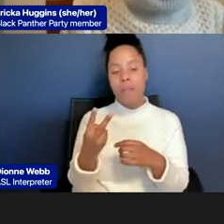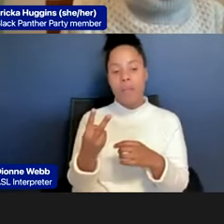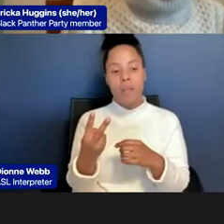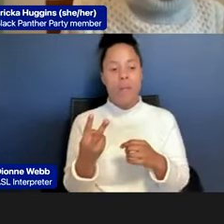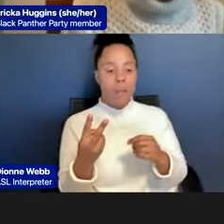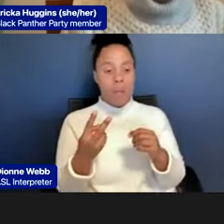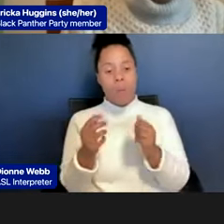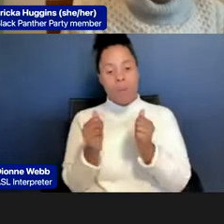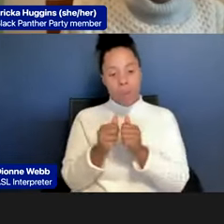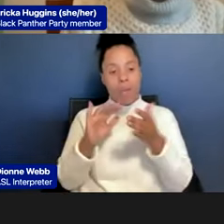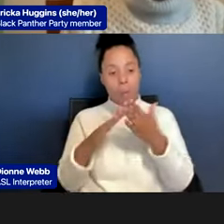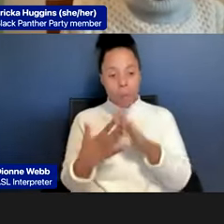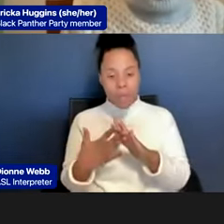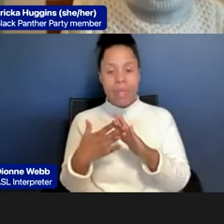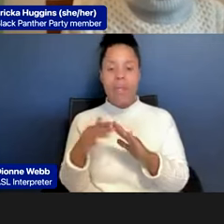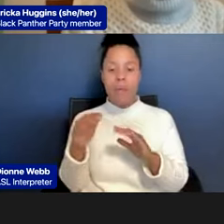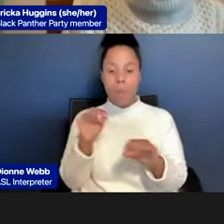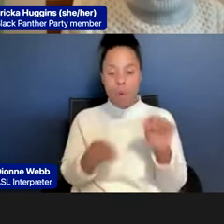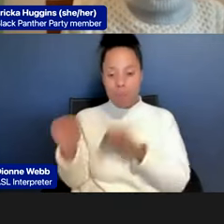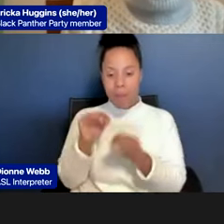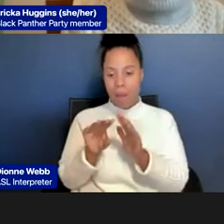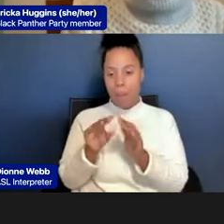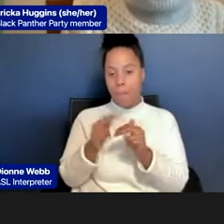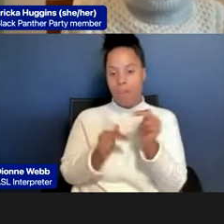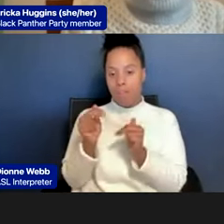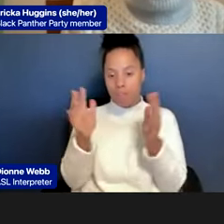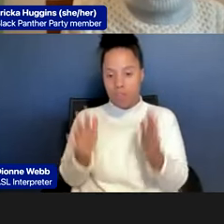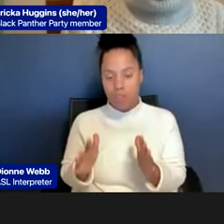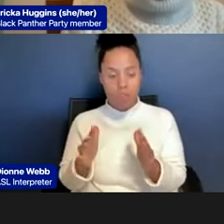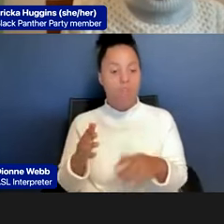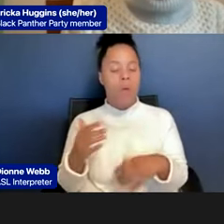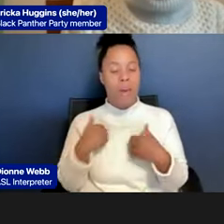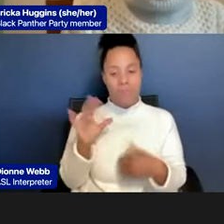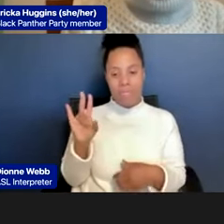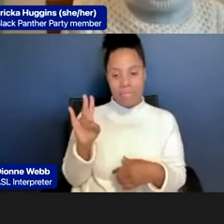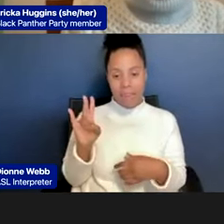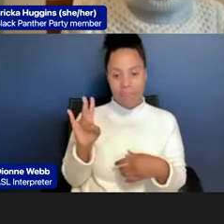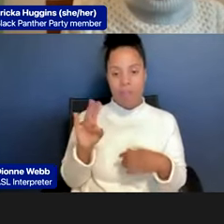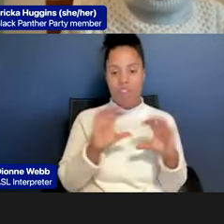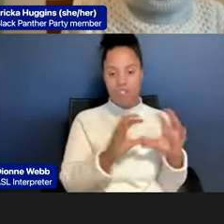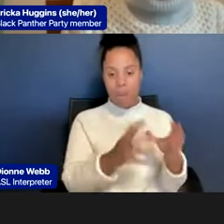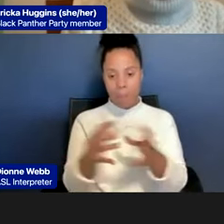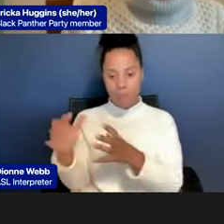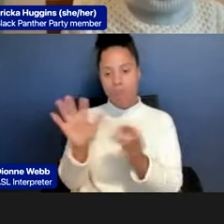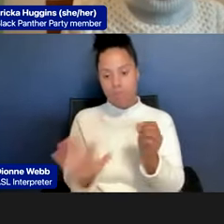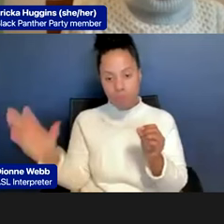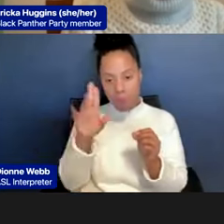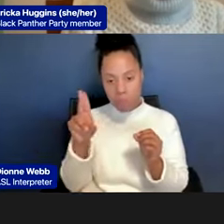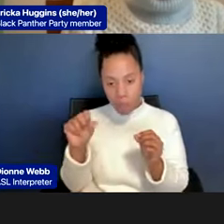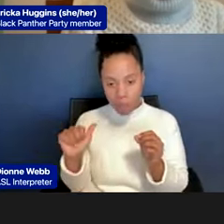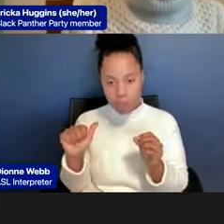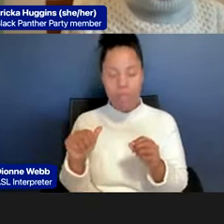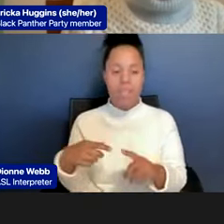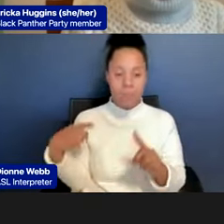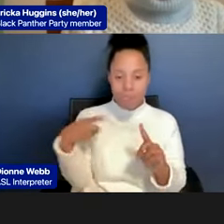doing is with community movement builders, where we are working. We have 7 chapters across the country, but particularly